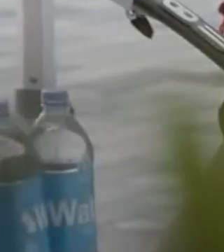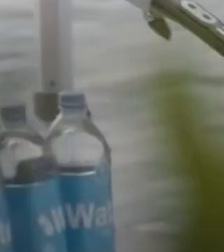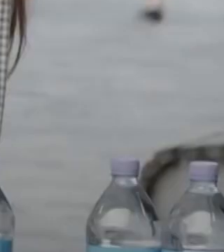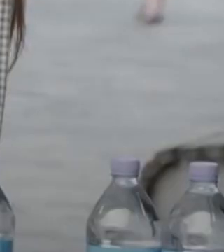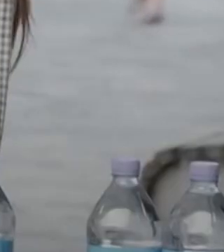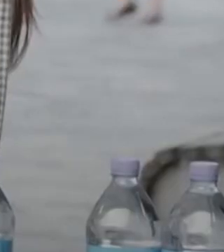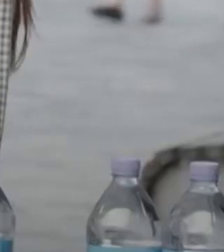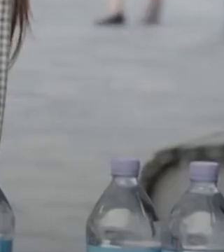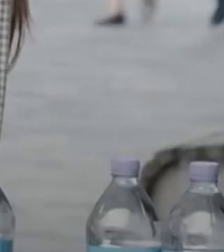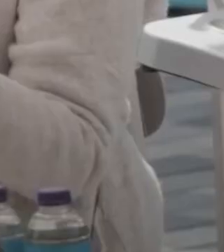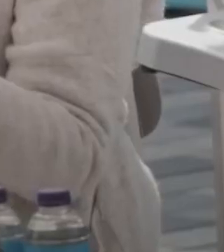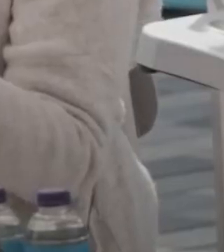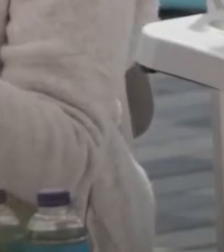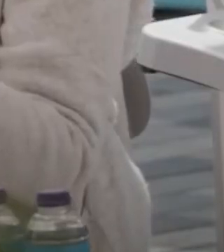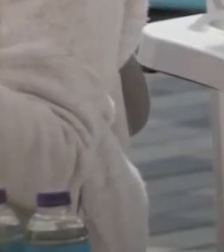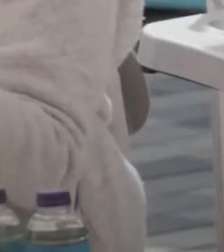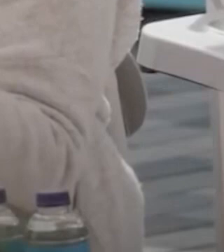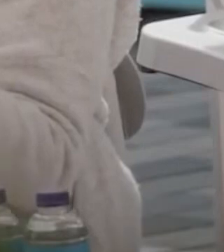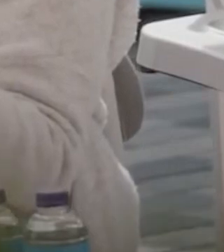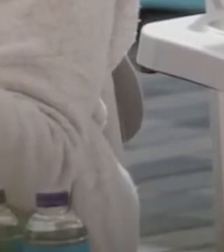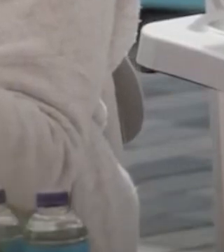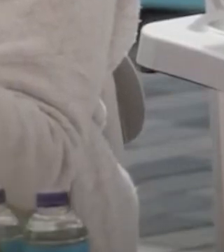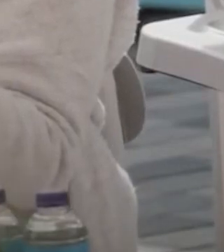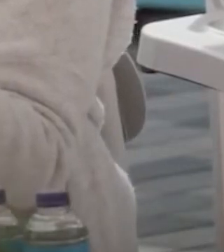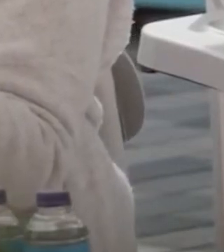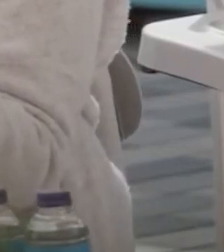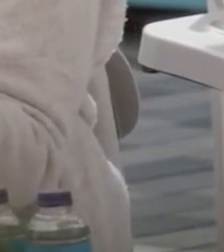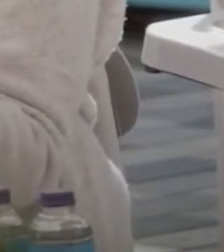Are you interested? No, I'm not. So are you interested?